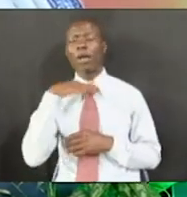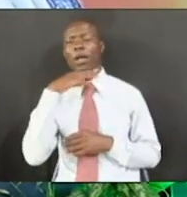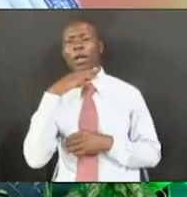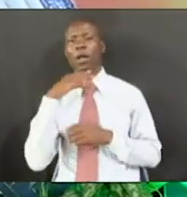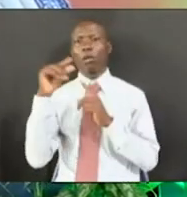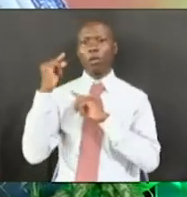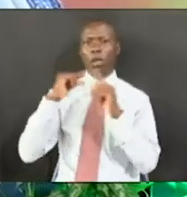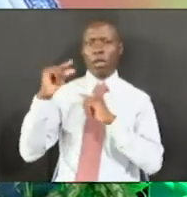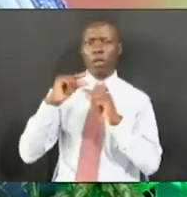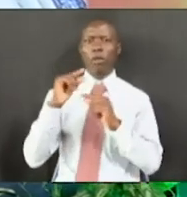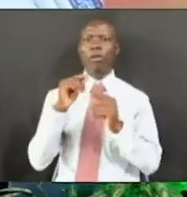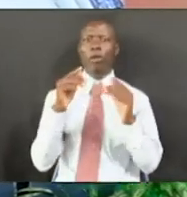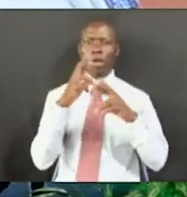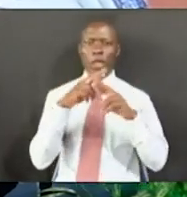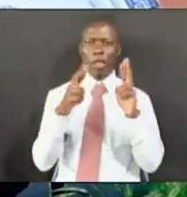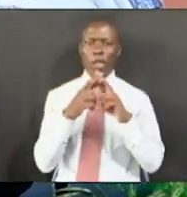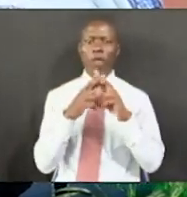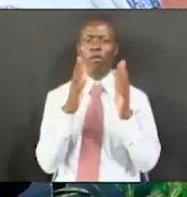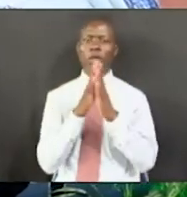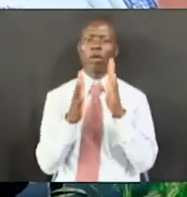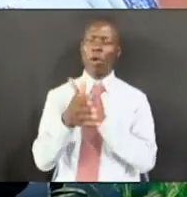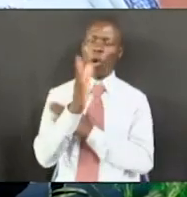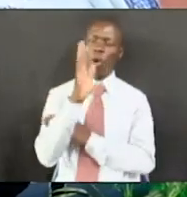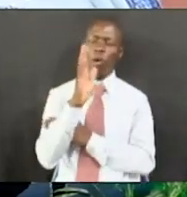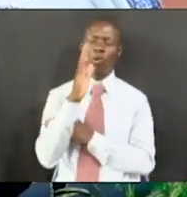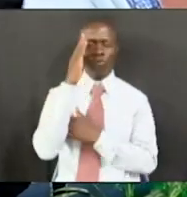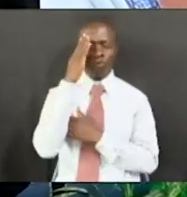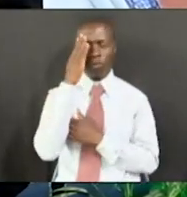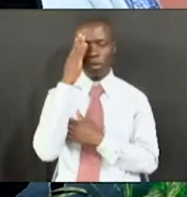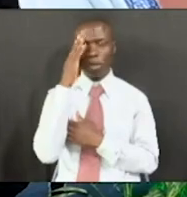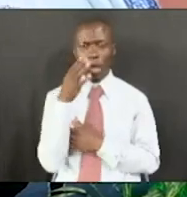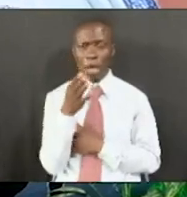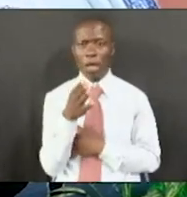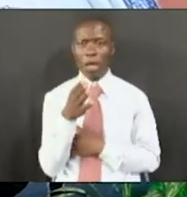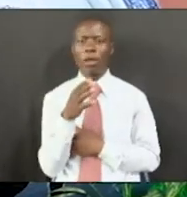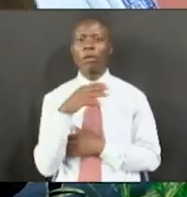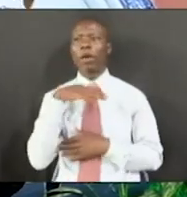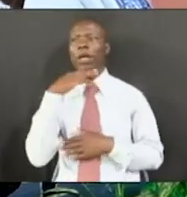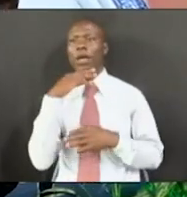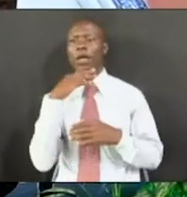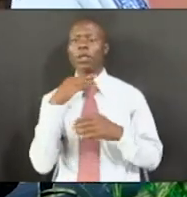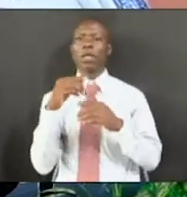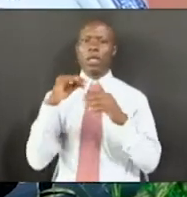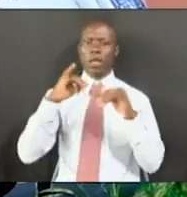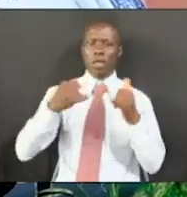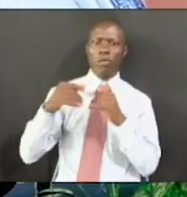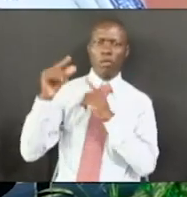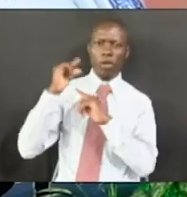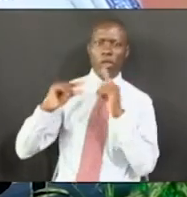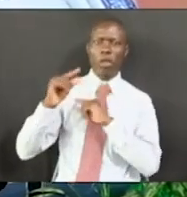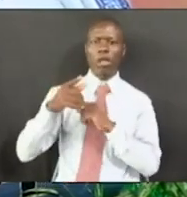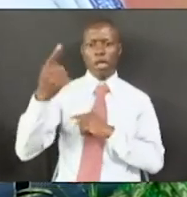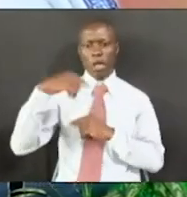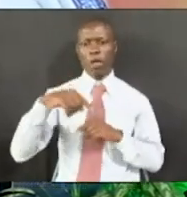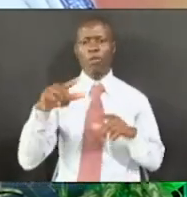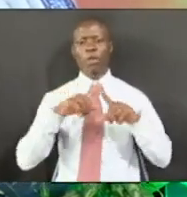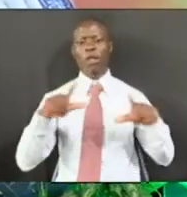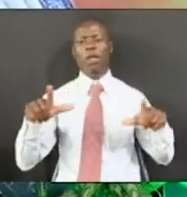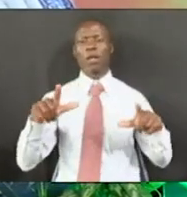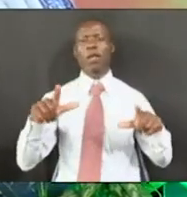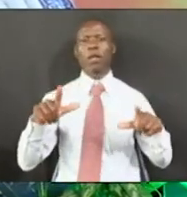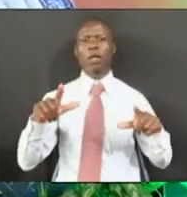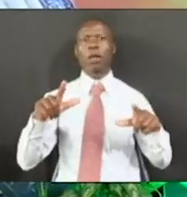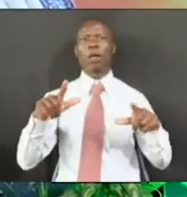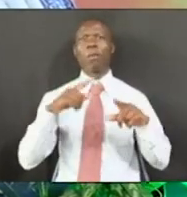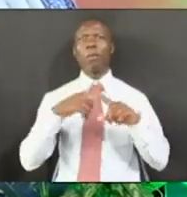with the God of Israel also died. And the Bible says a new generation came to the land that did not